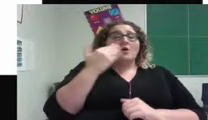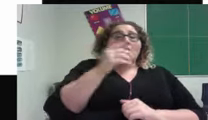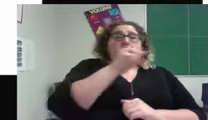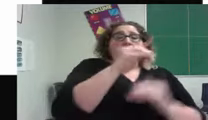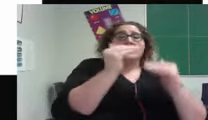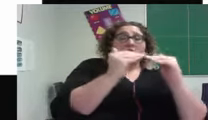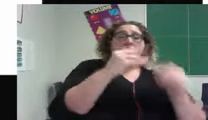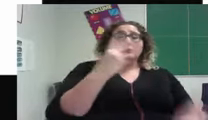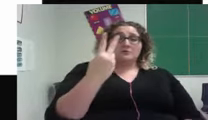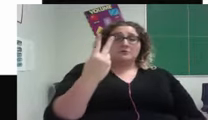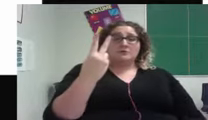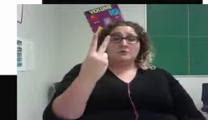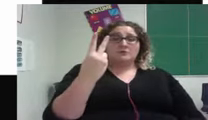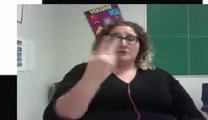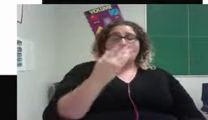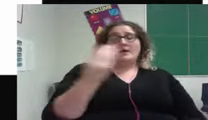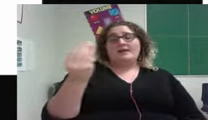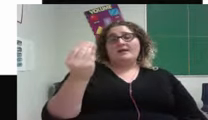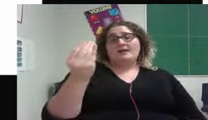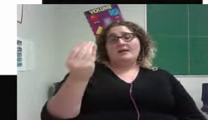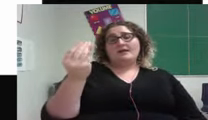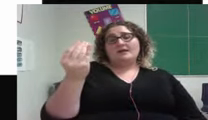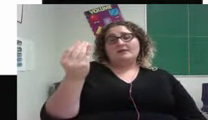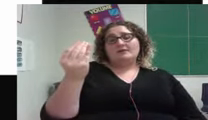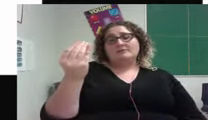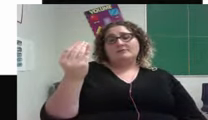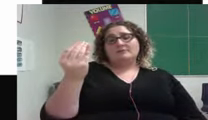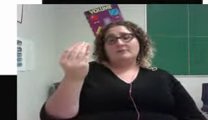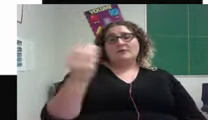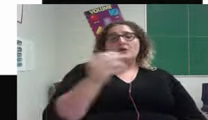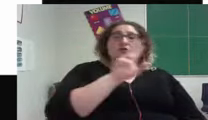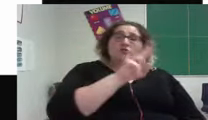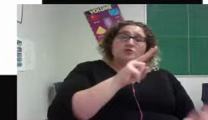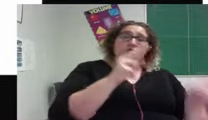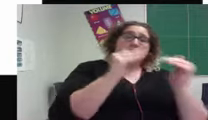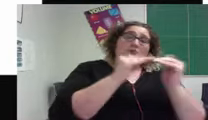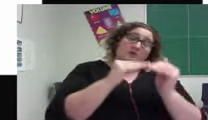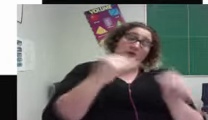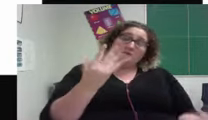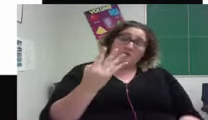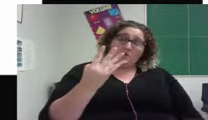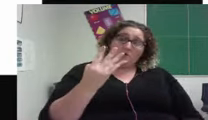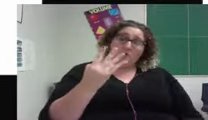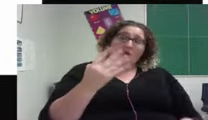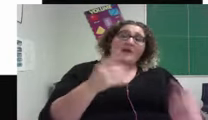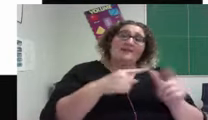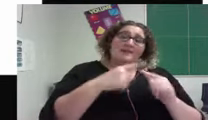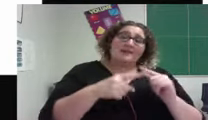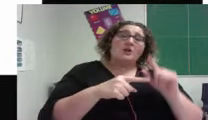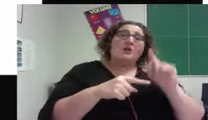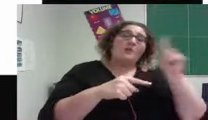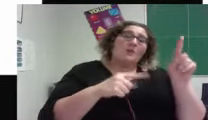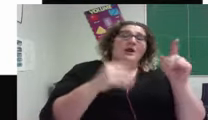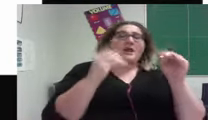to 4, then 1 has to be congruent to 4. And that's by the transitive property.